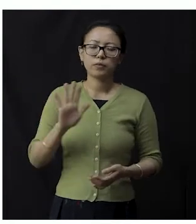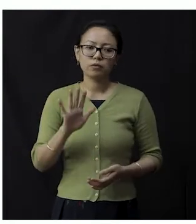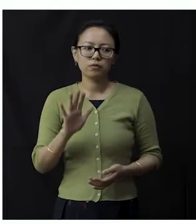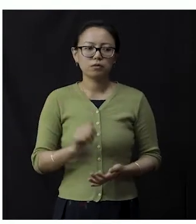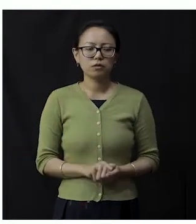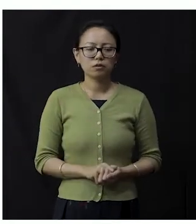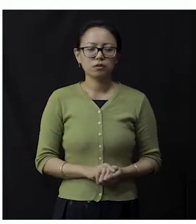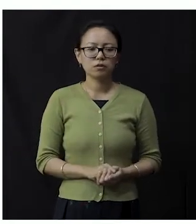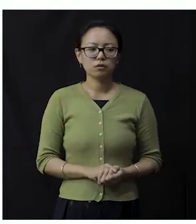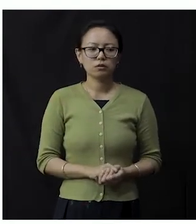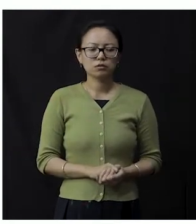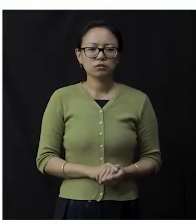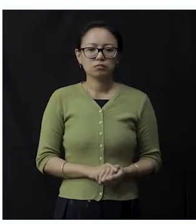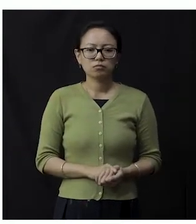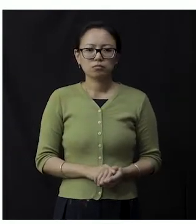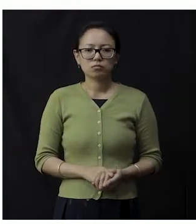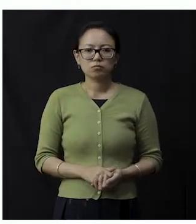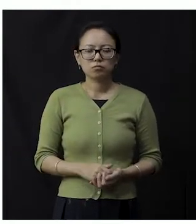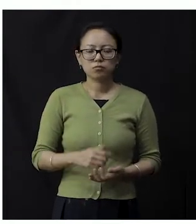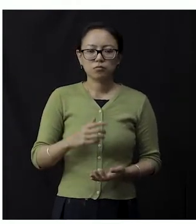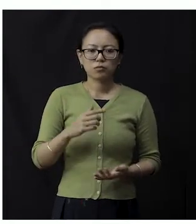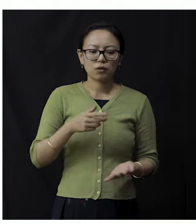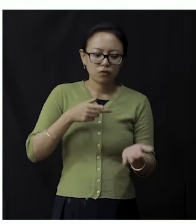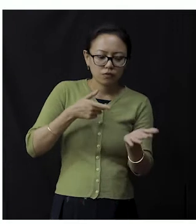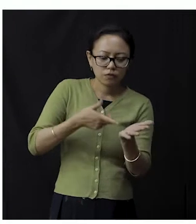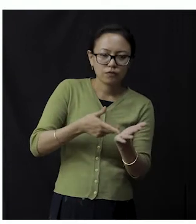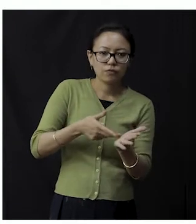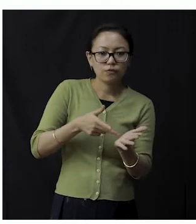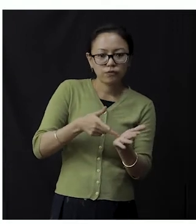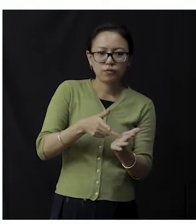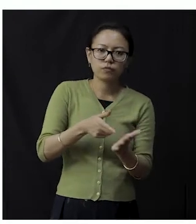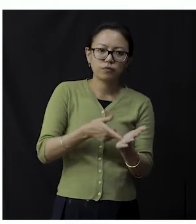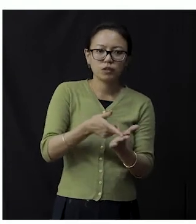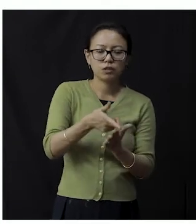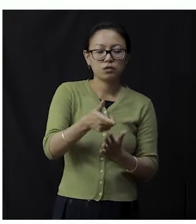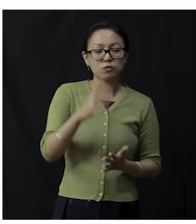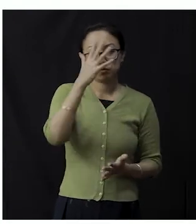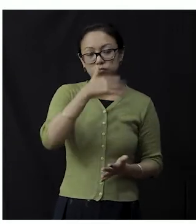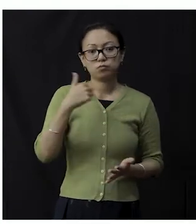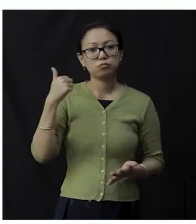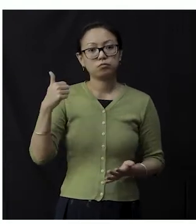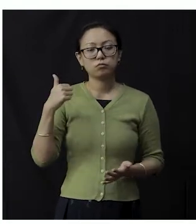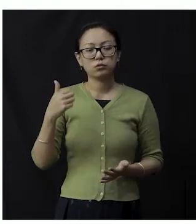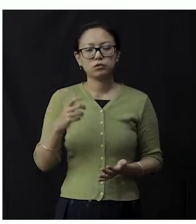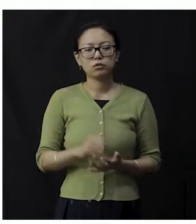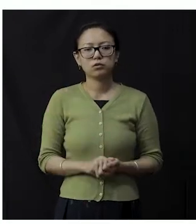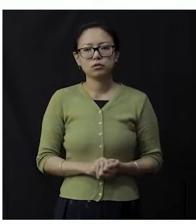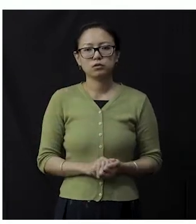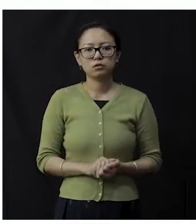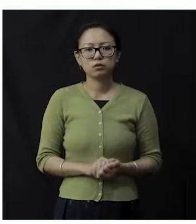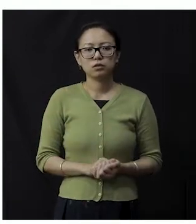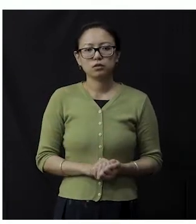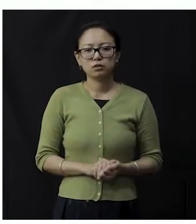a beautiful village with beautiful cottages, and they're just telling us the field that